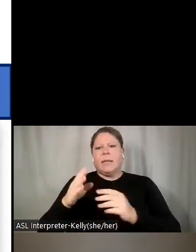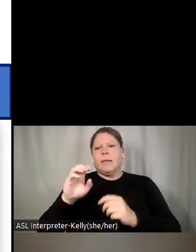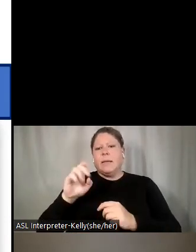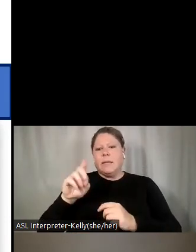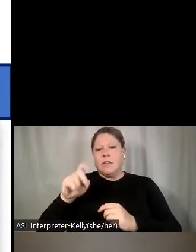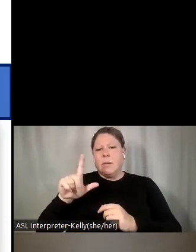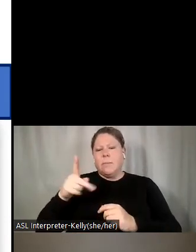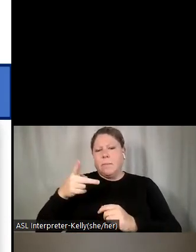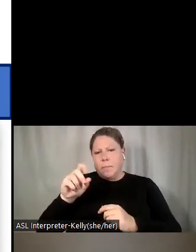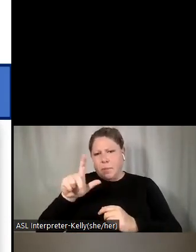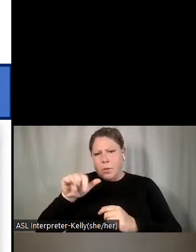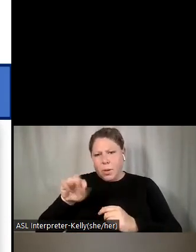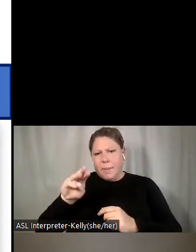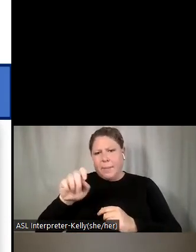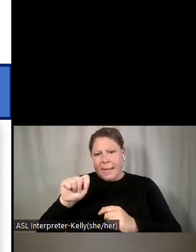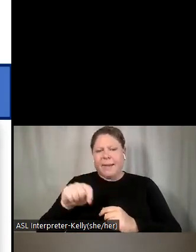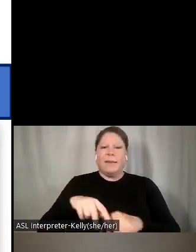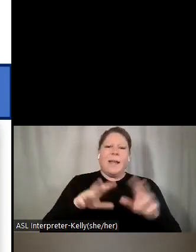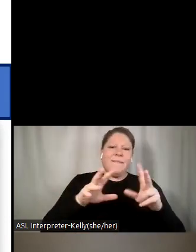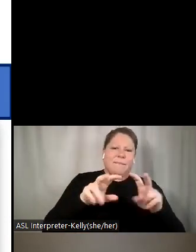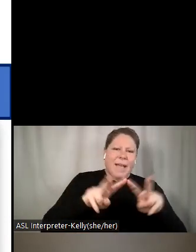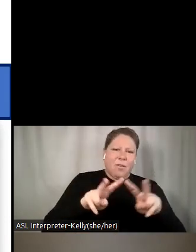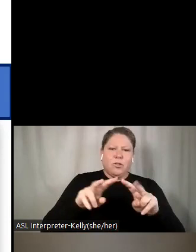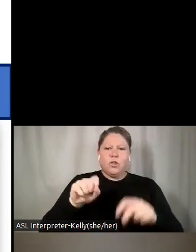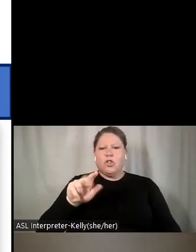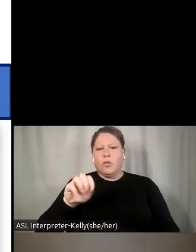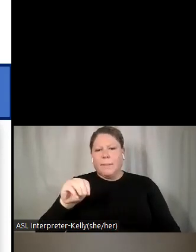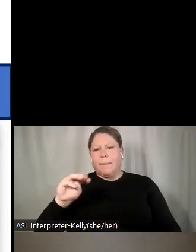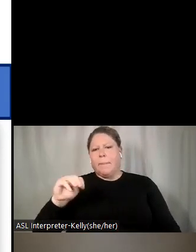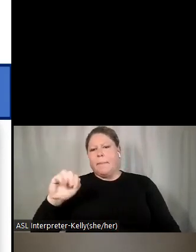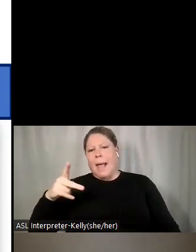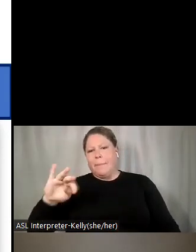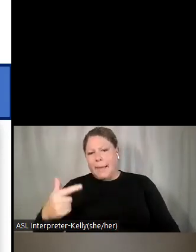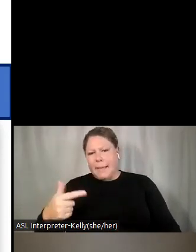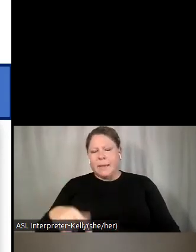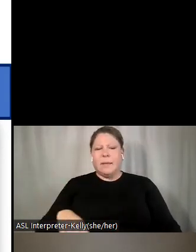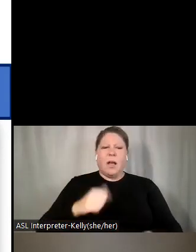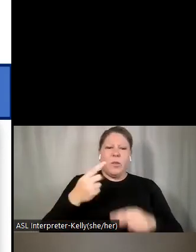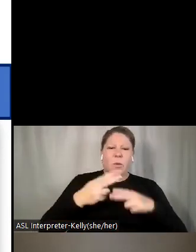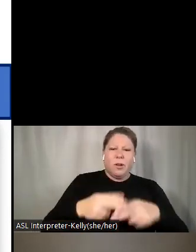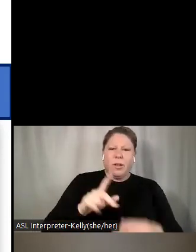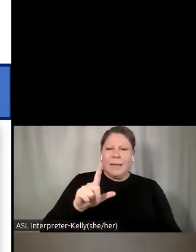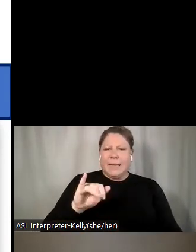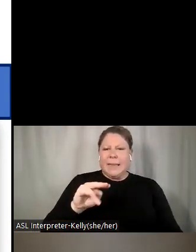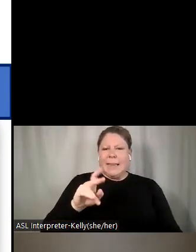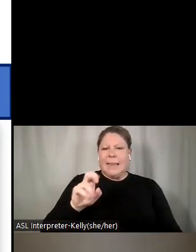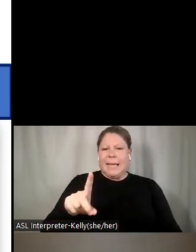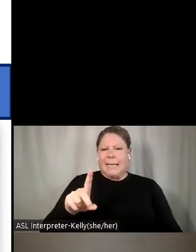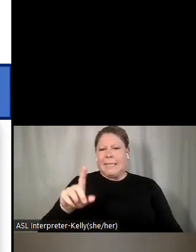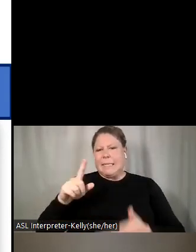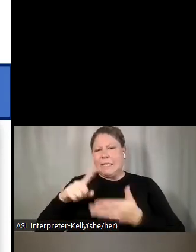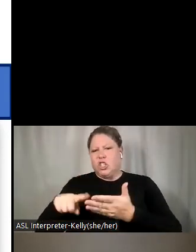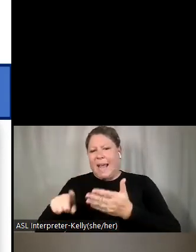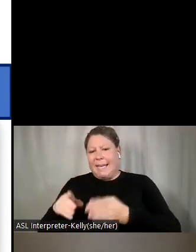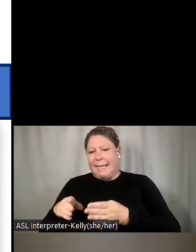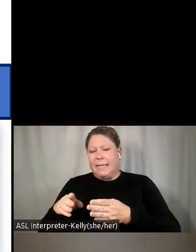workshops, and structures like linked checking to drive this continuous improvement work.